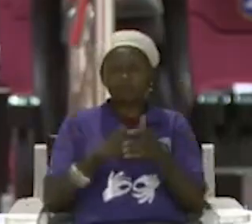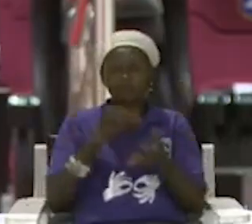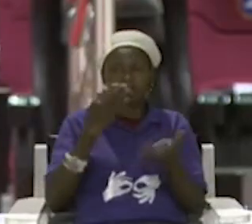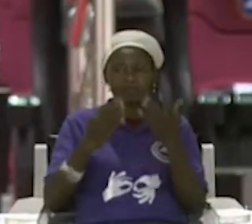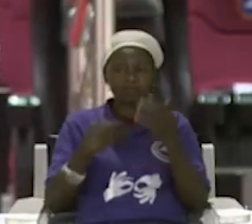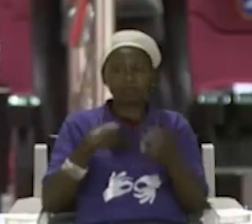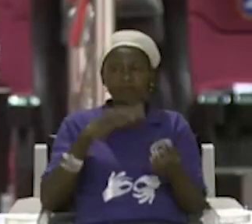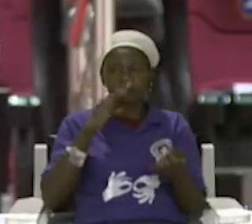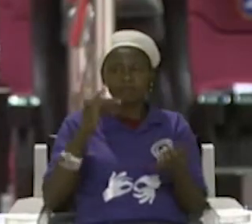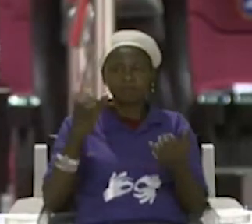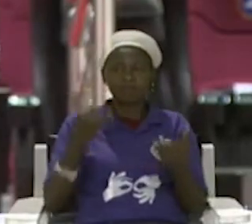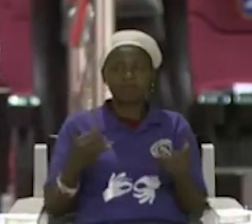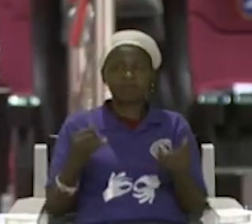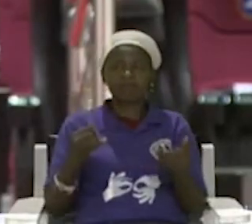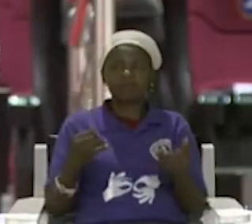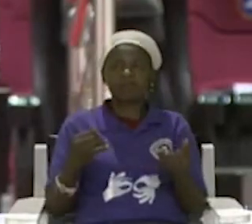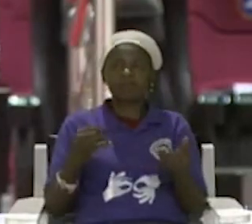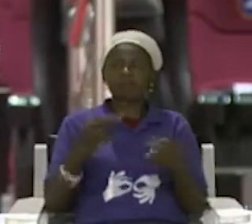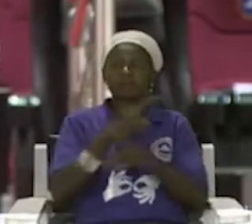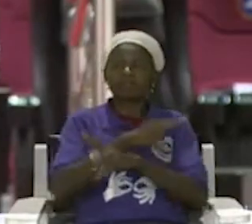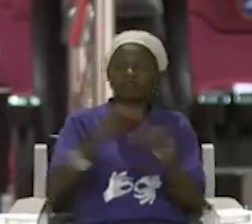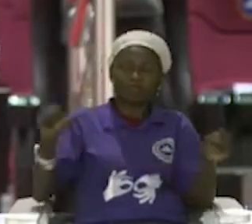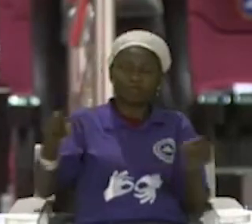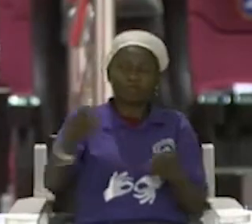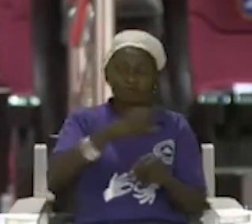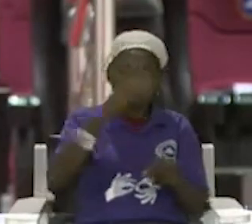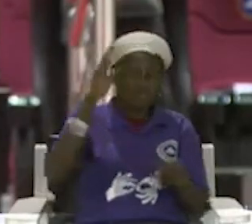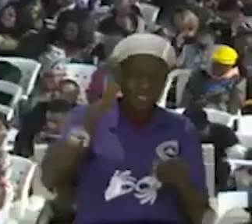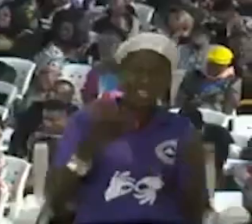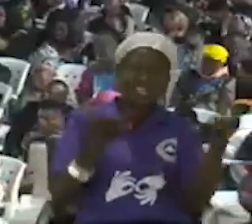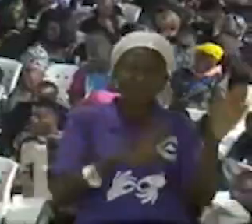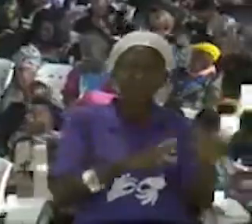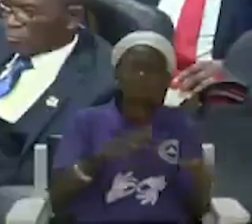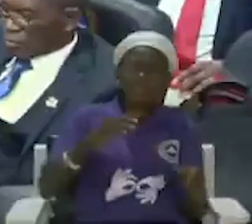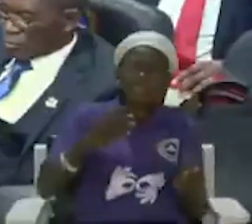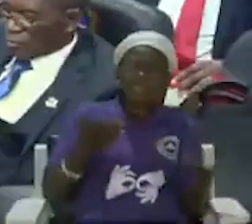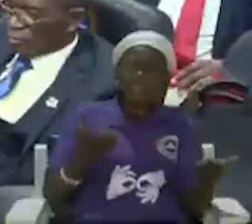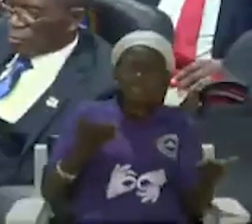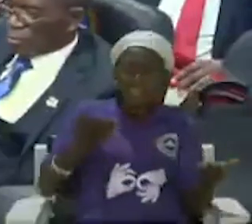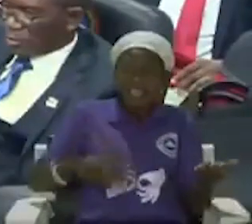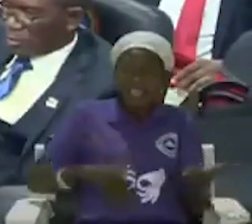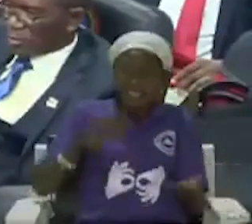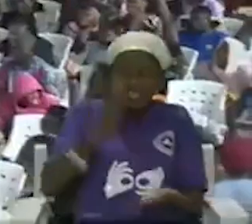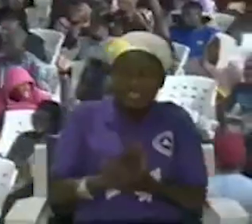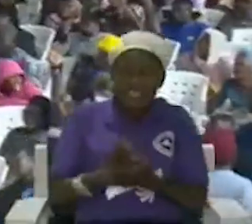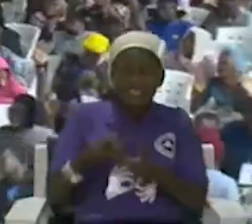now, none of you people will die barren.